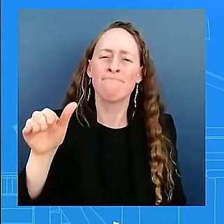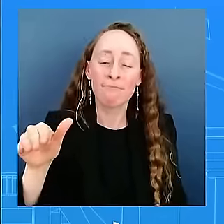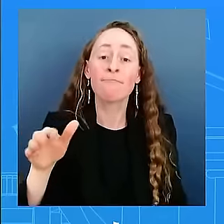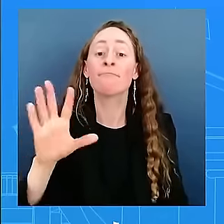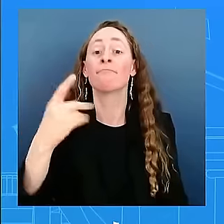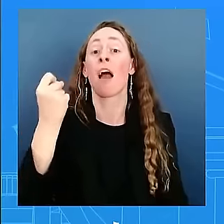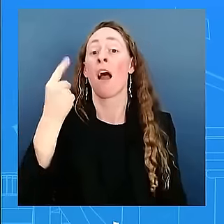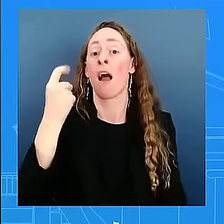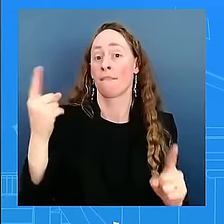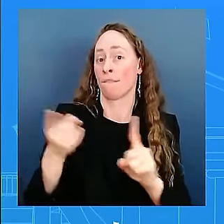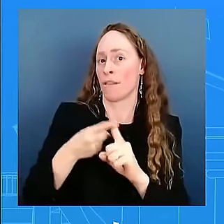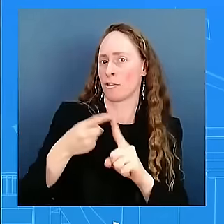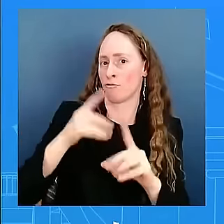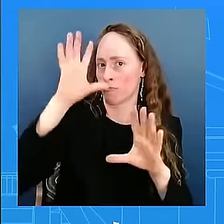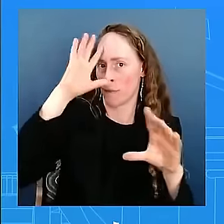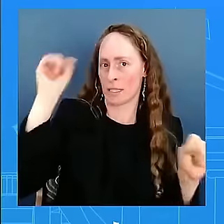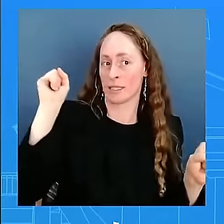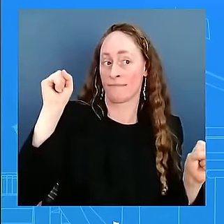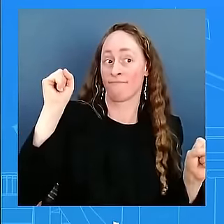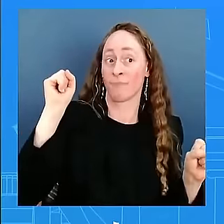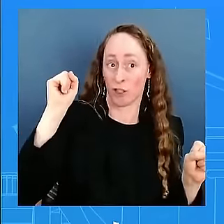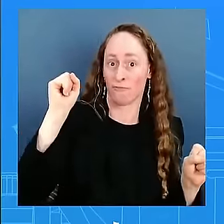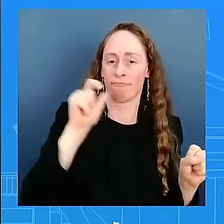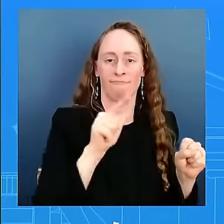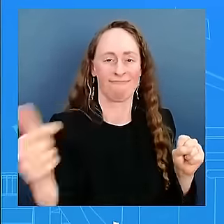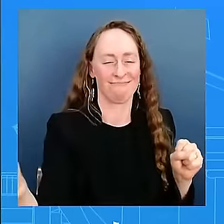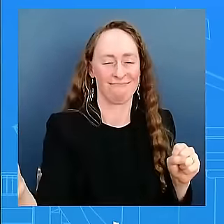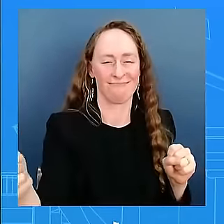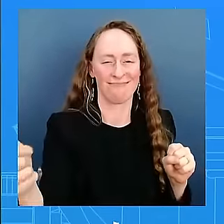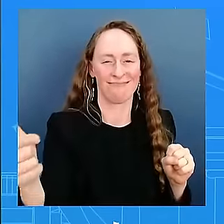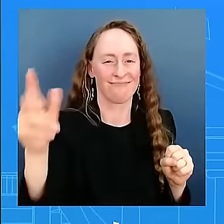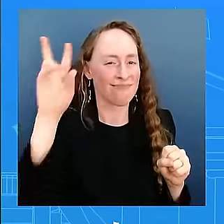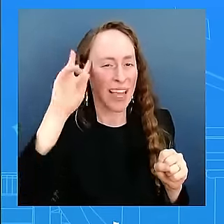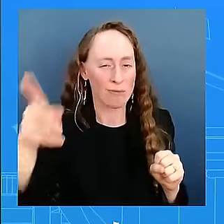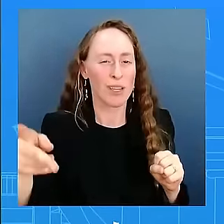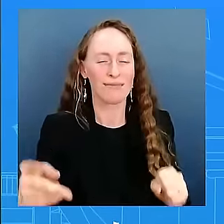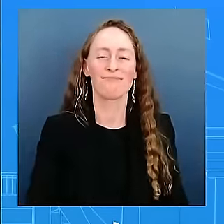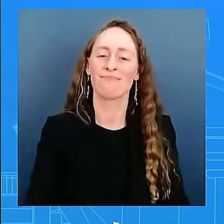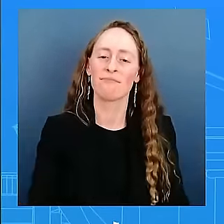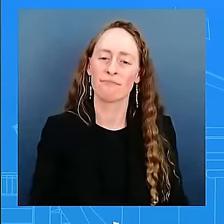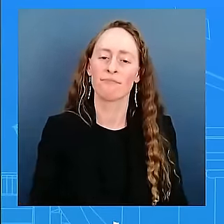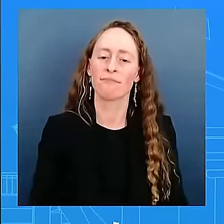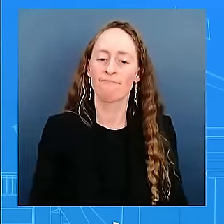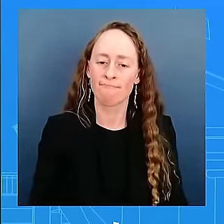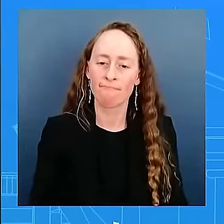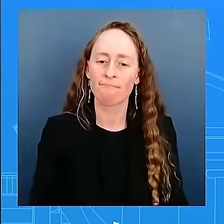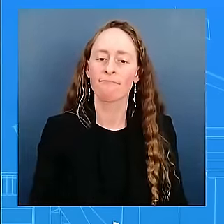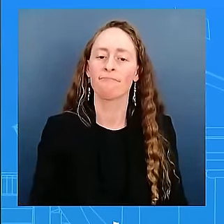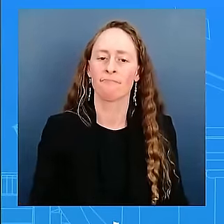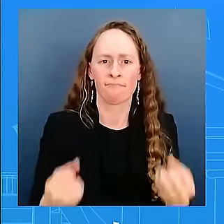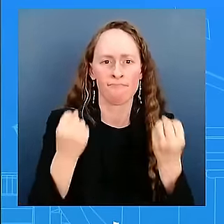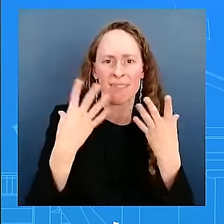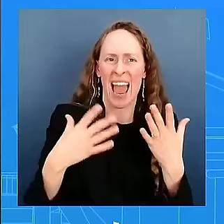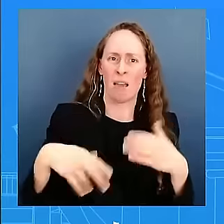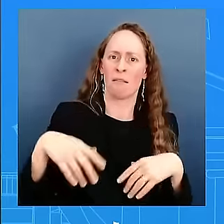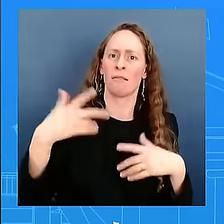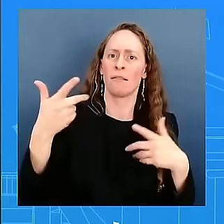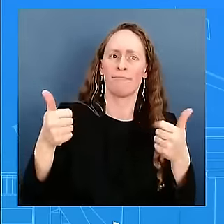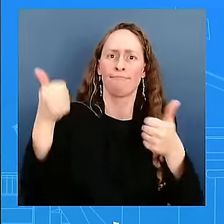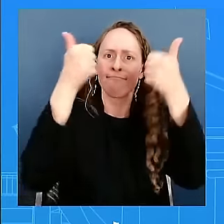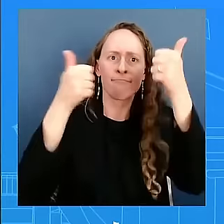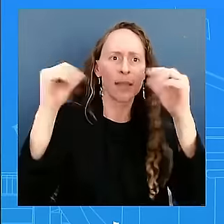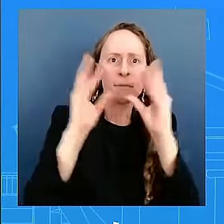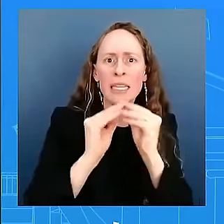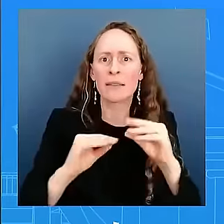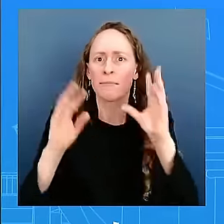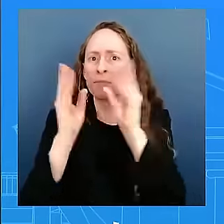short time before that, and it was in the run of high-level engagements and a back and forth that the president and the chancellor were having that Vice President